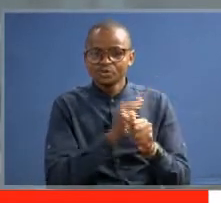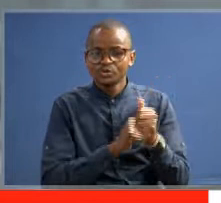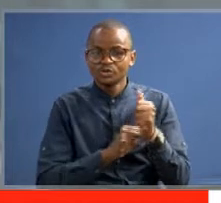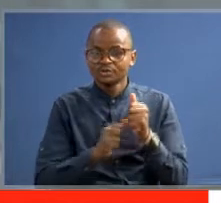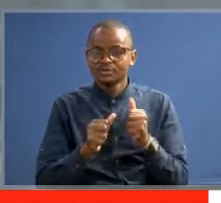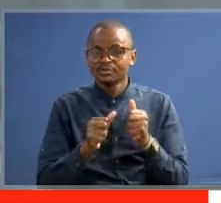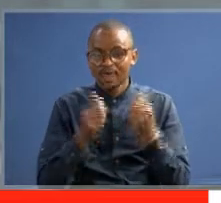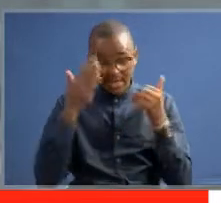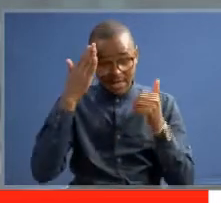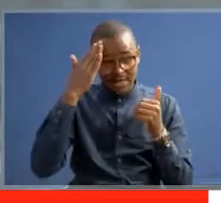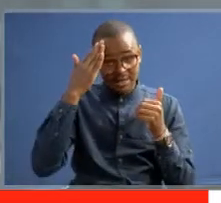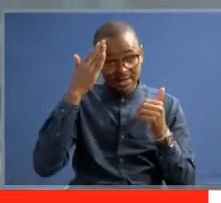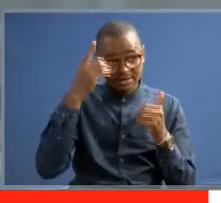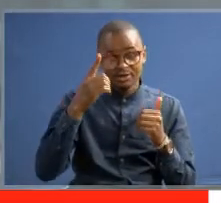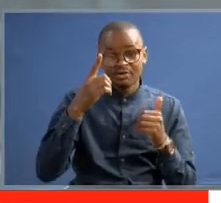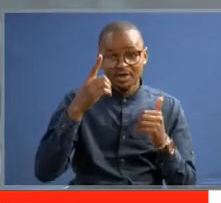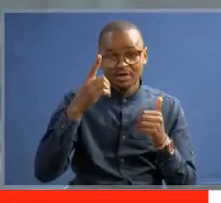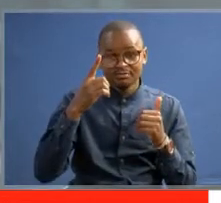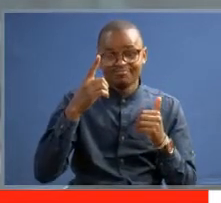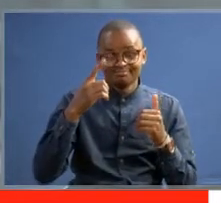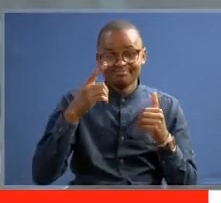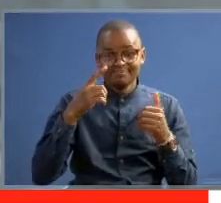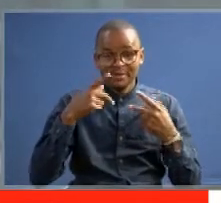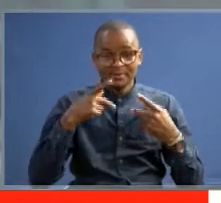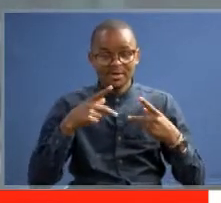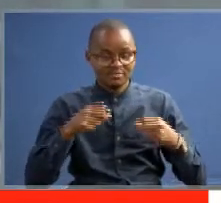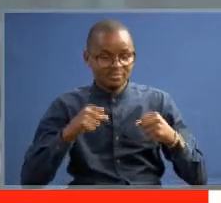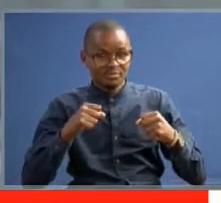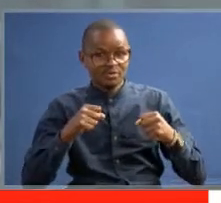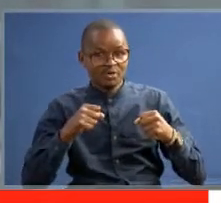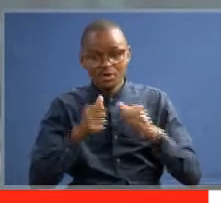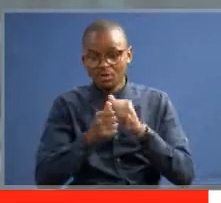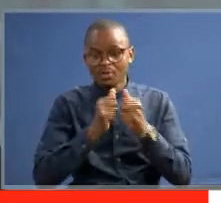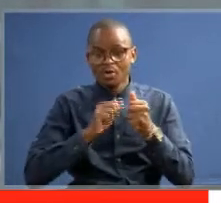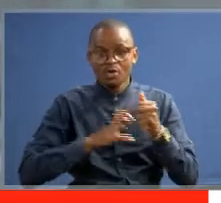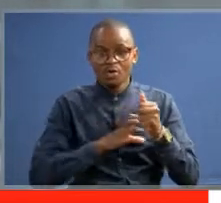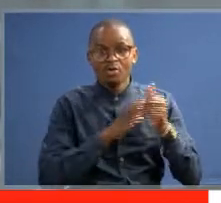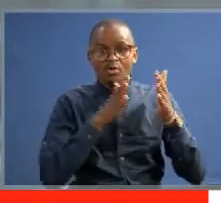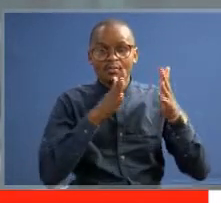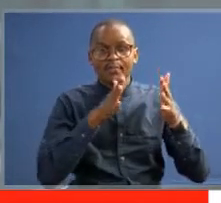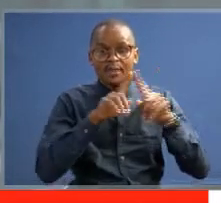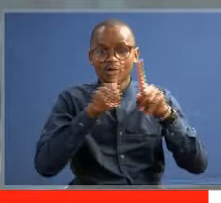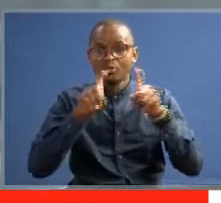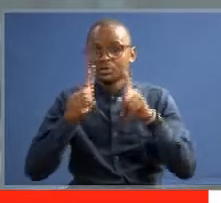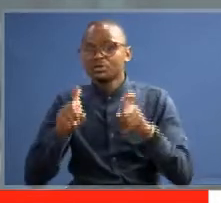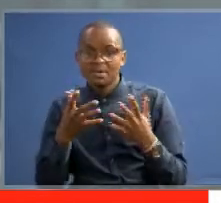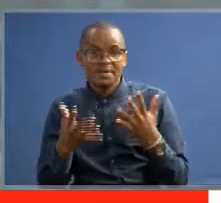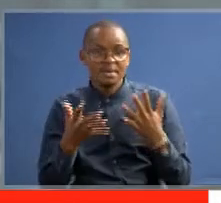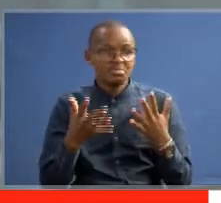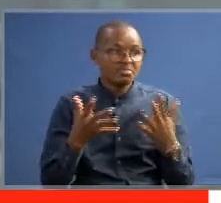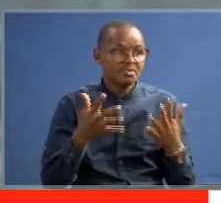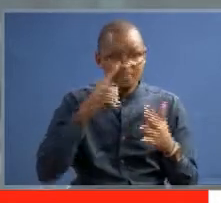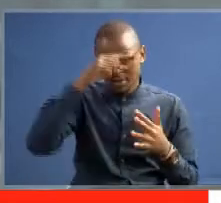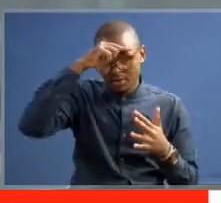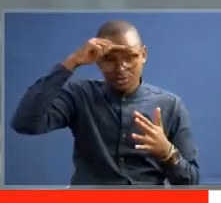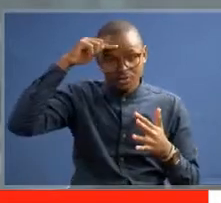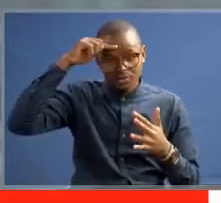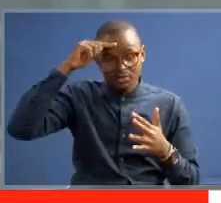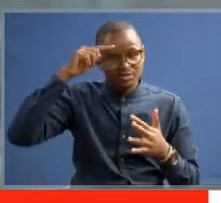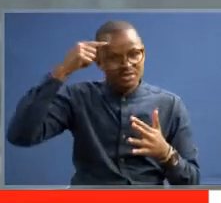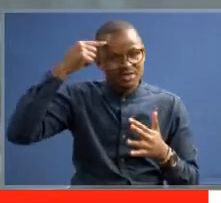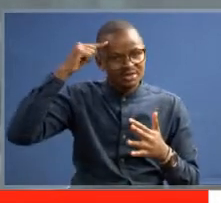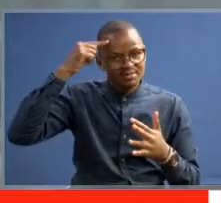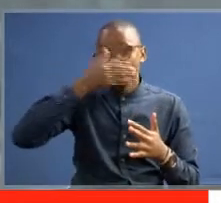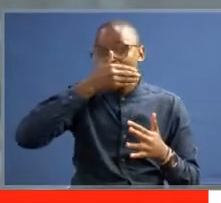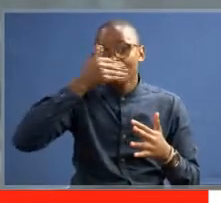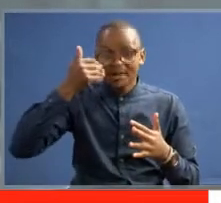running. I know you are a stakeholder and you're the immediate sports commissioner. Some of this question probably, because you're a stakeholder and I think you